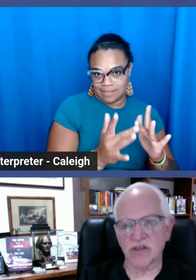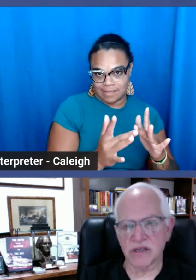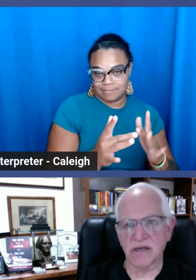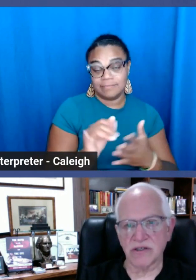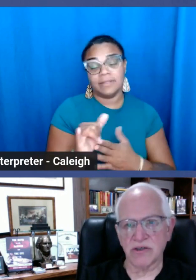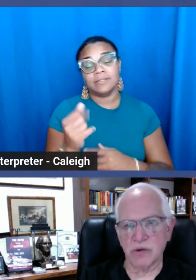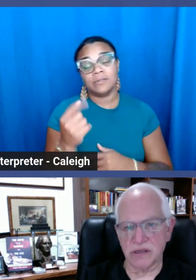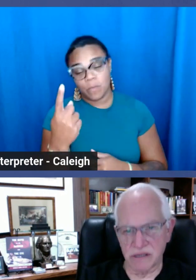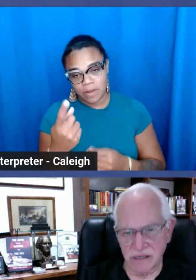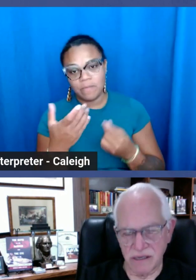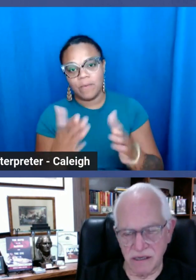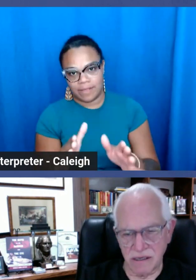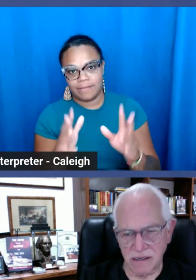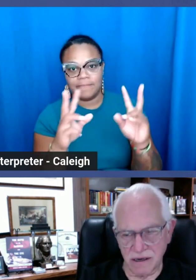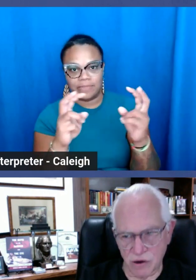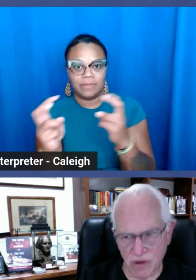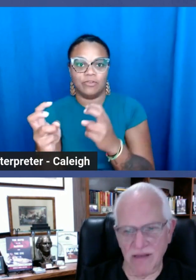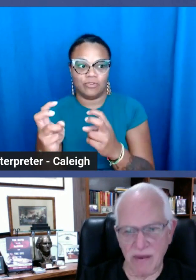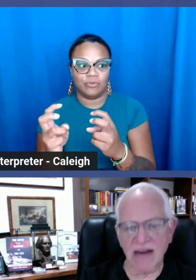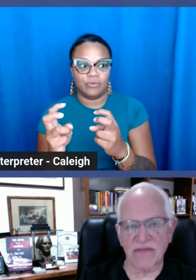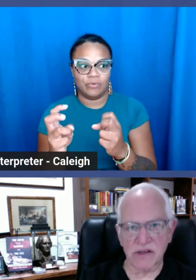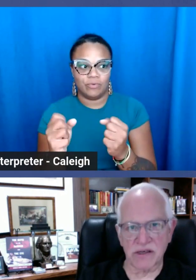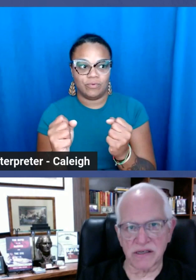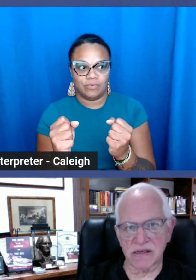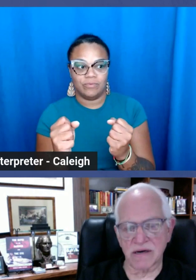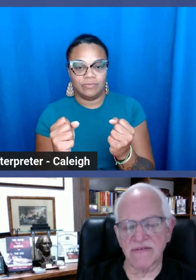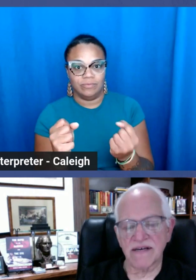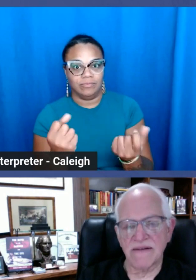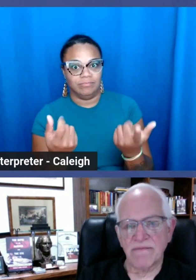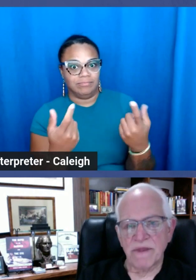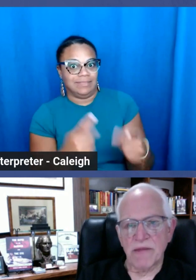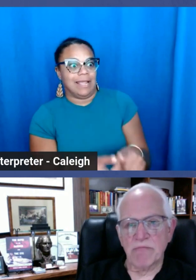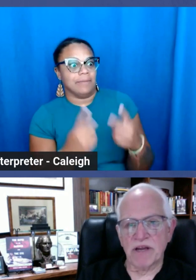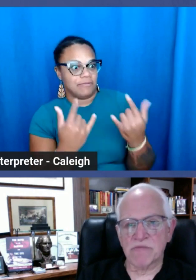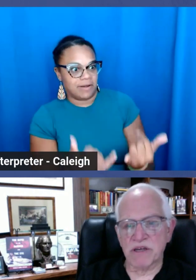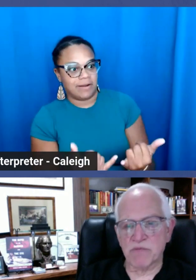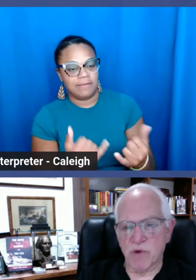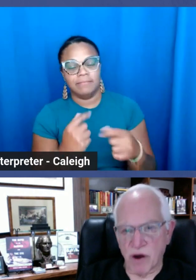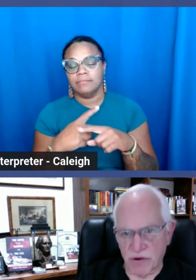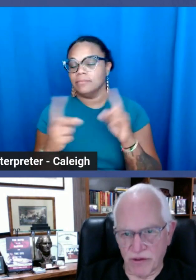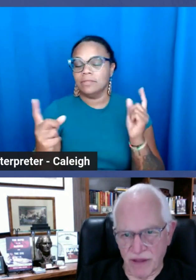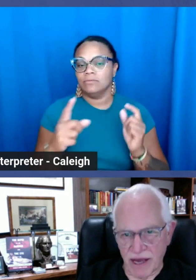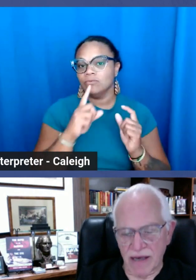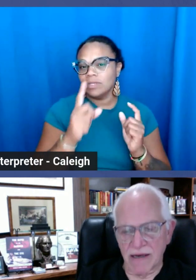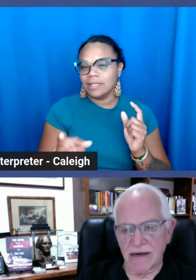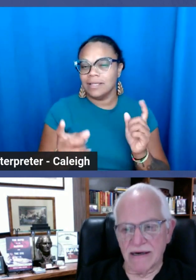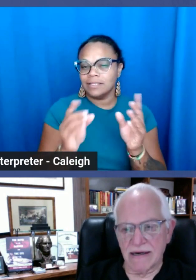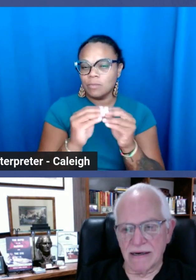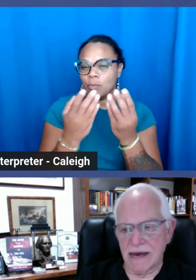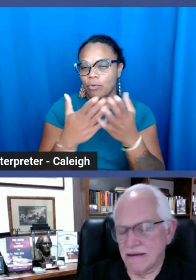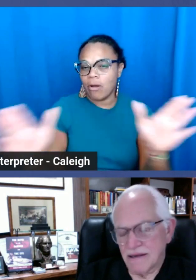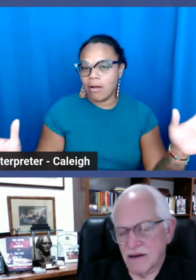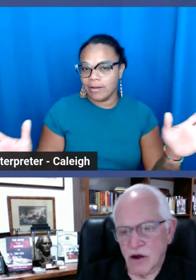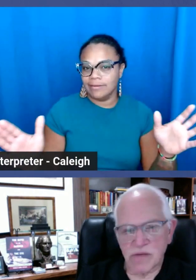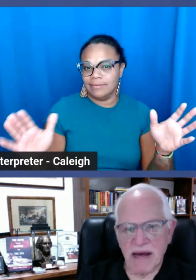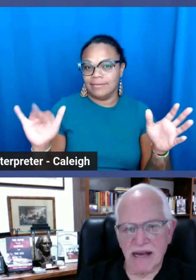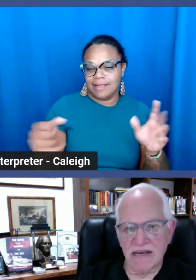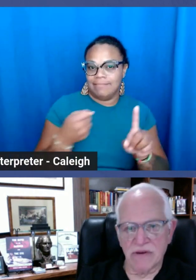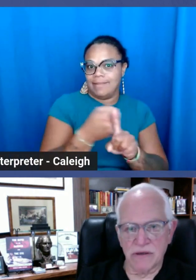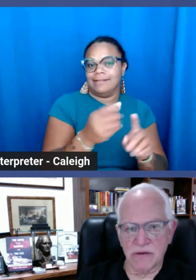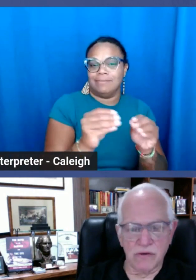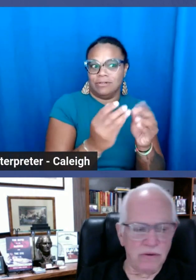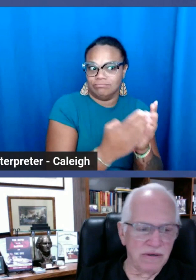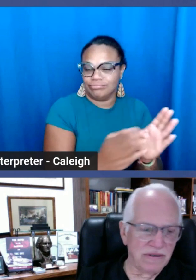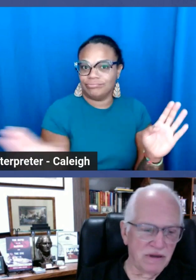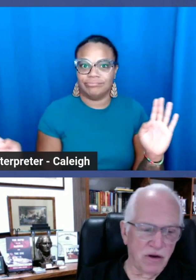in which this issue has currently manifested itself, but it's much broader than that. And it goes back